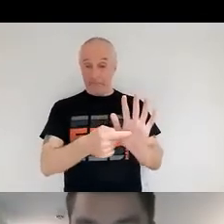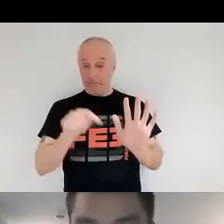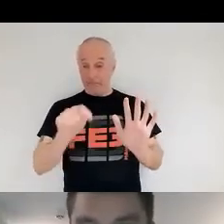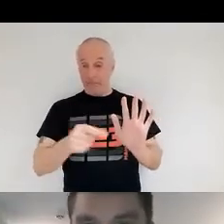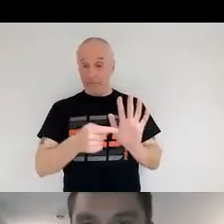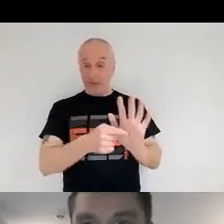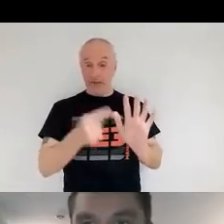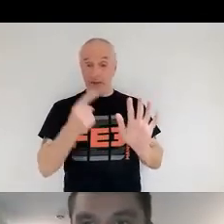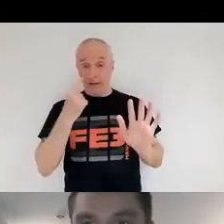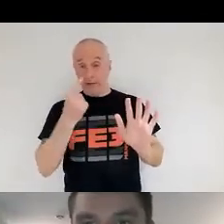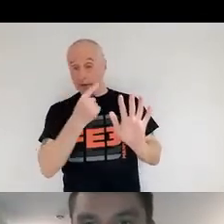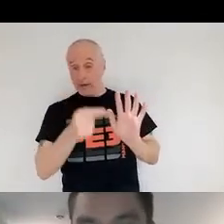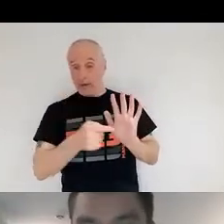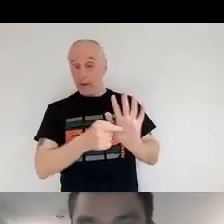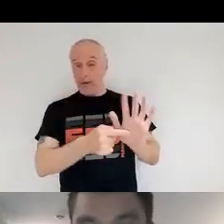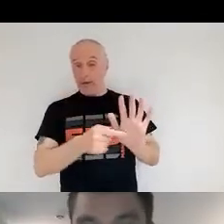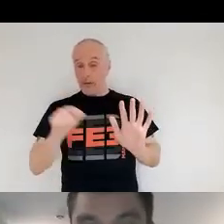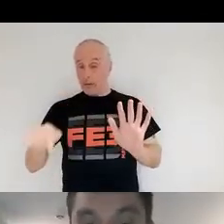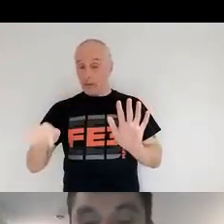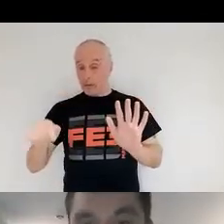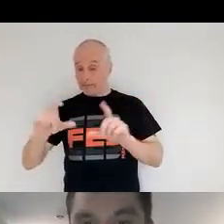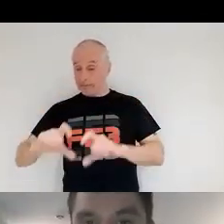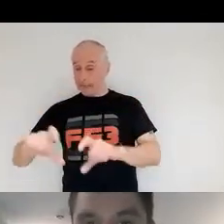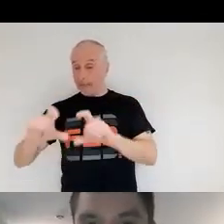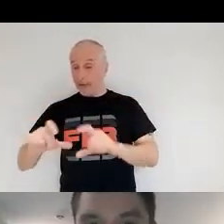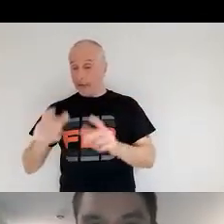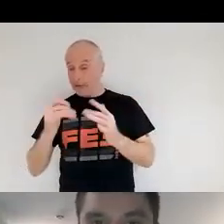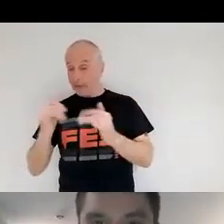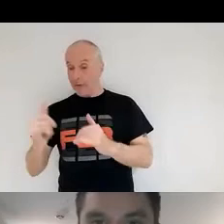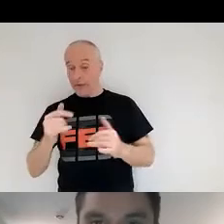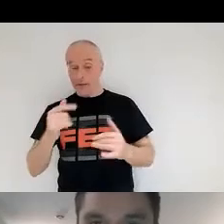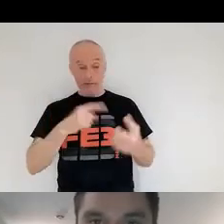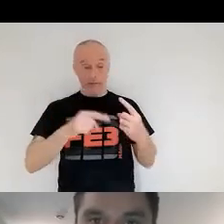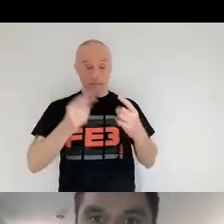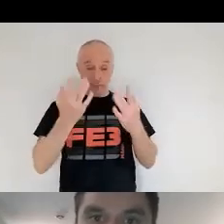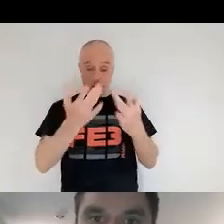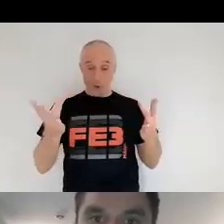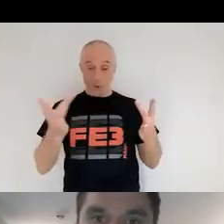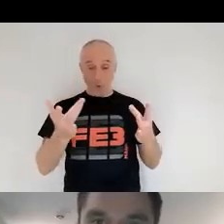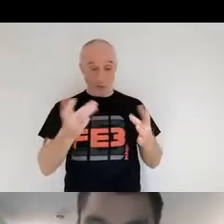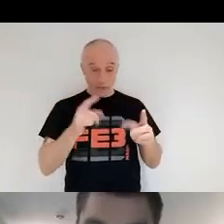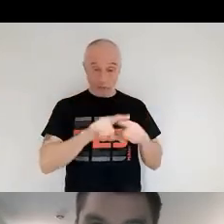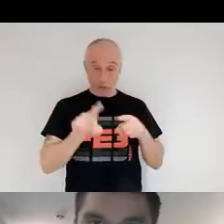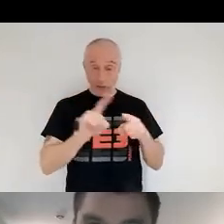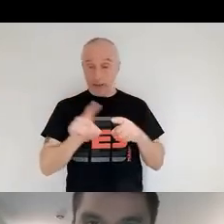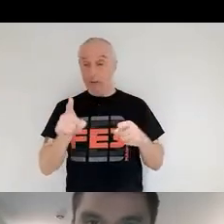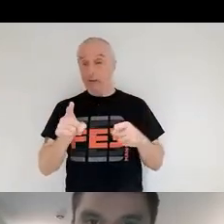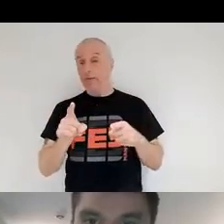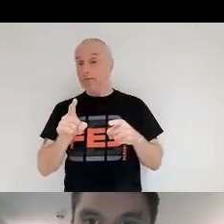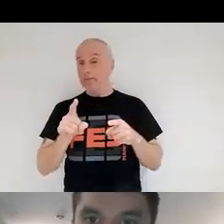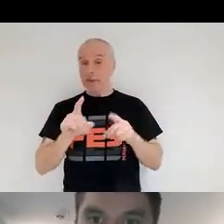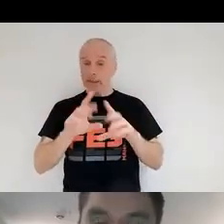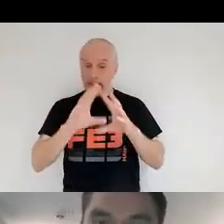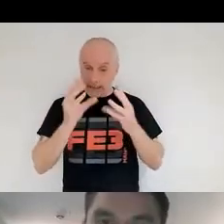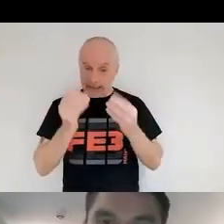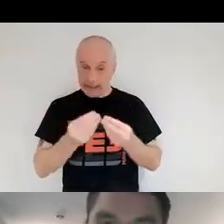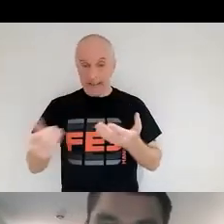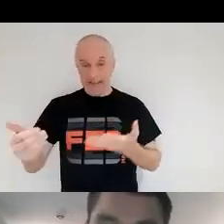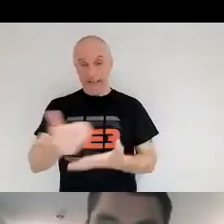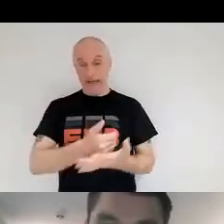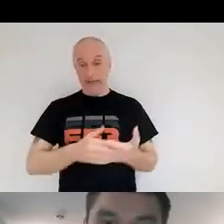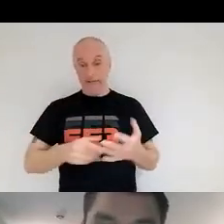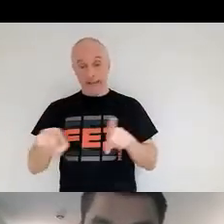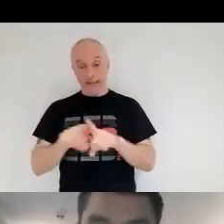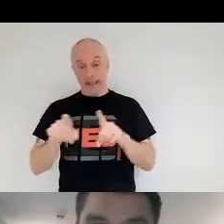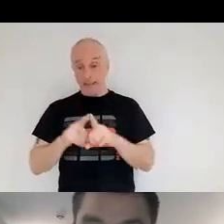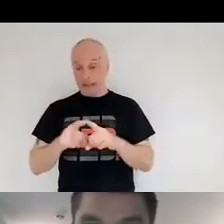evidence base that demonstrates that what you're trying to do is as safe as the current system. And so that requires you